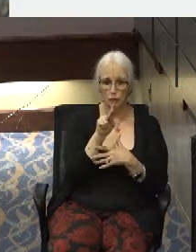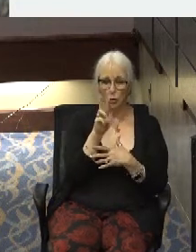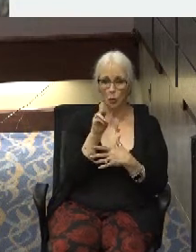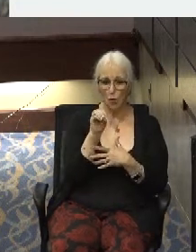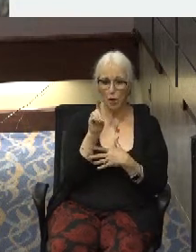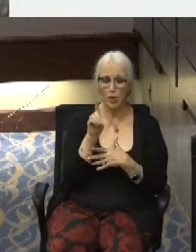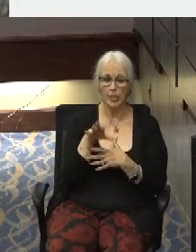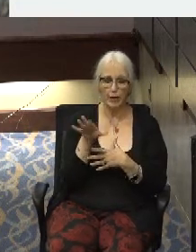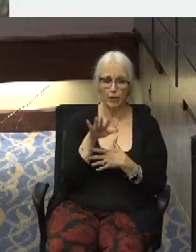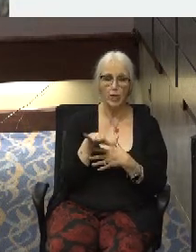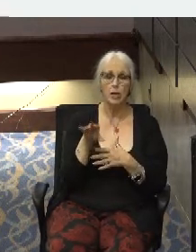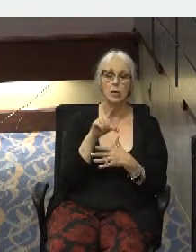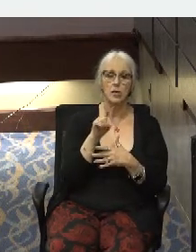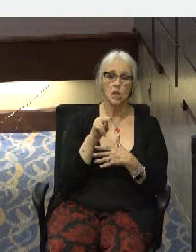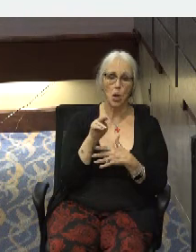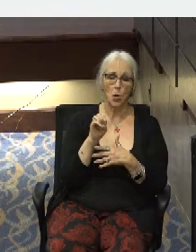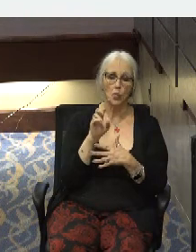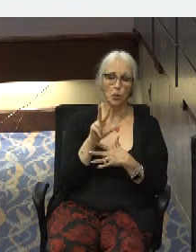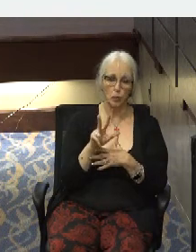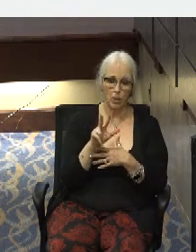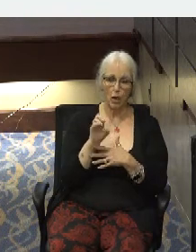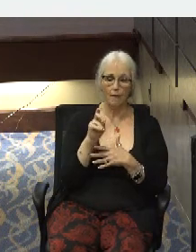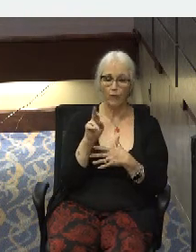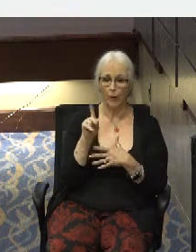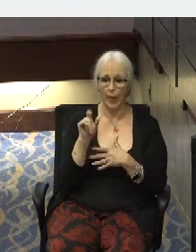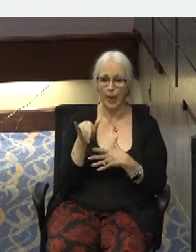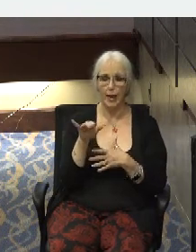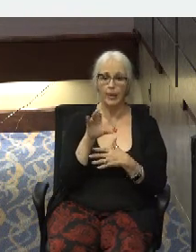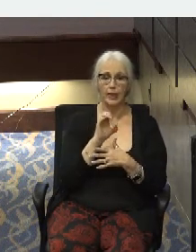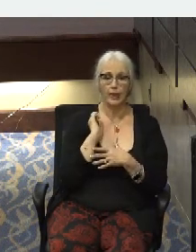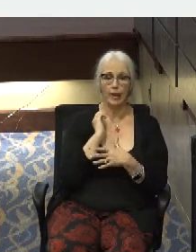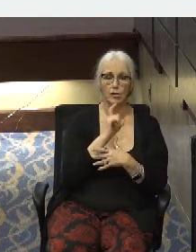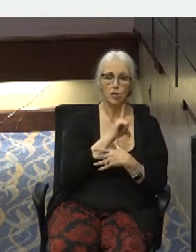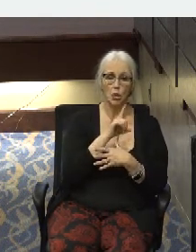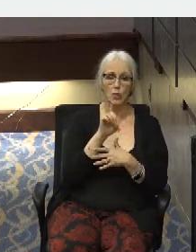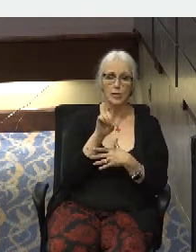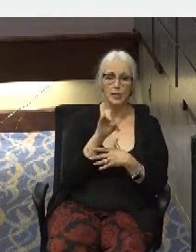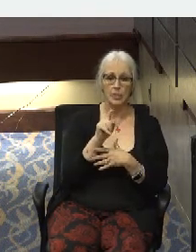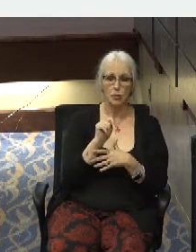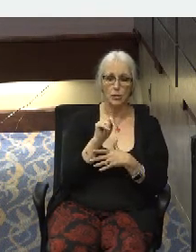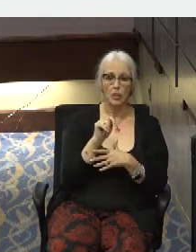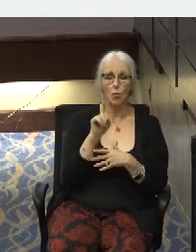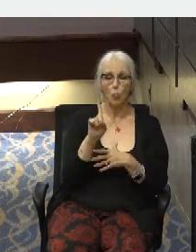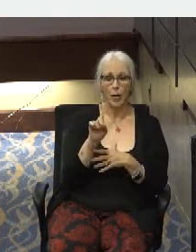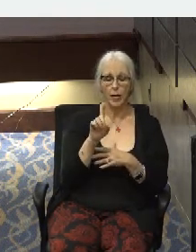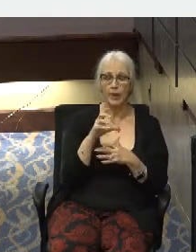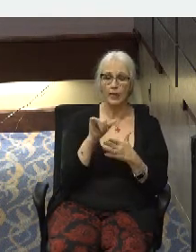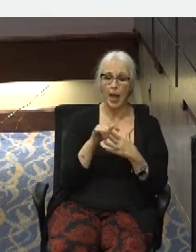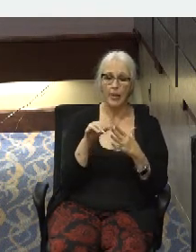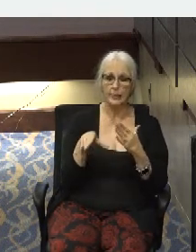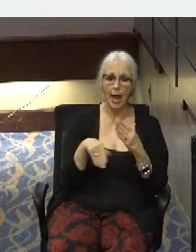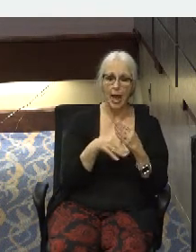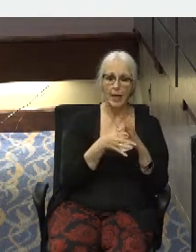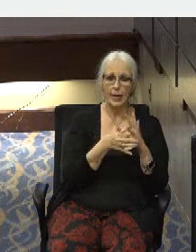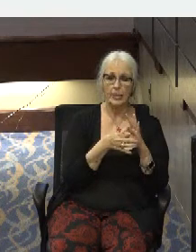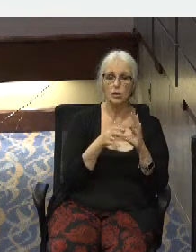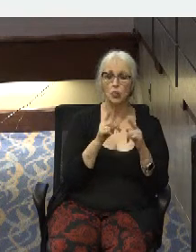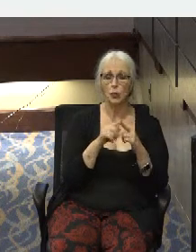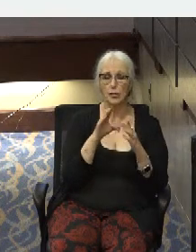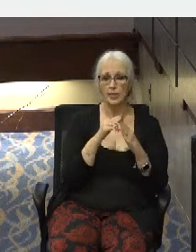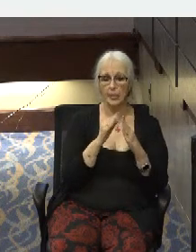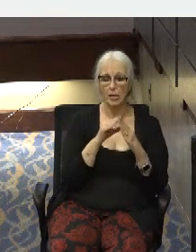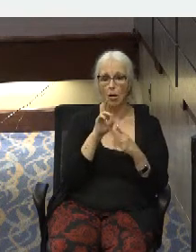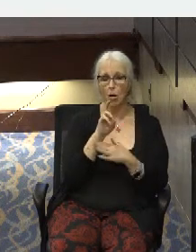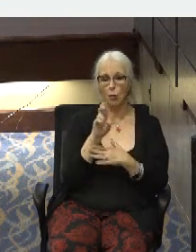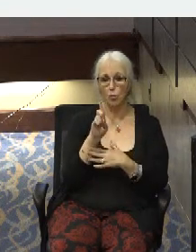3 of the University Overlay in Council District 1. This area was annexed into the city in 1998 as